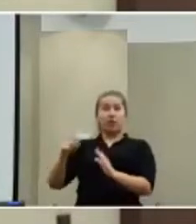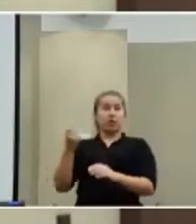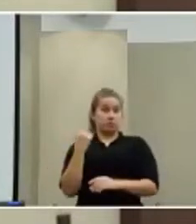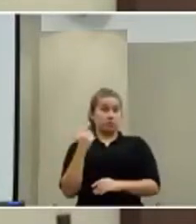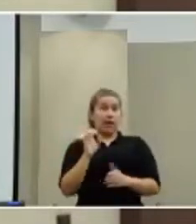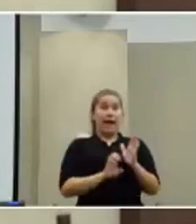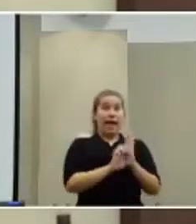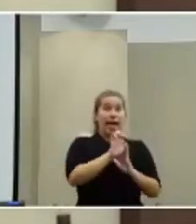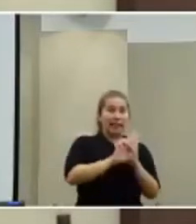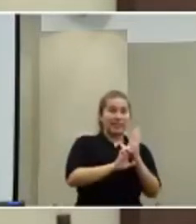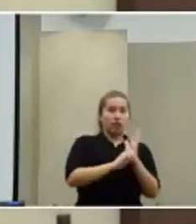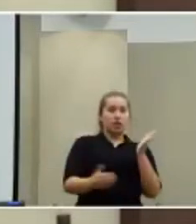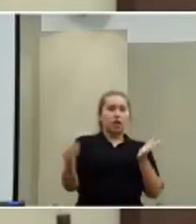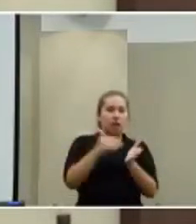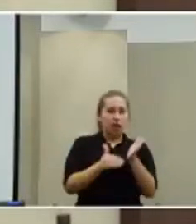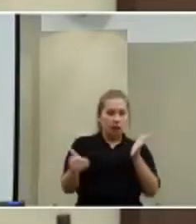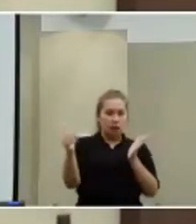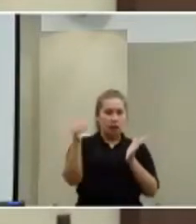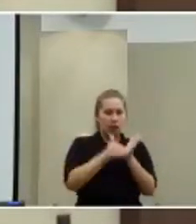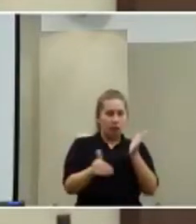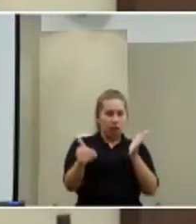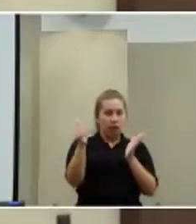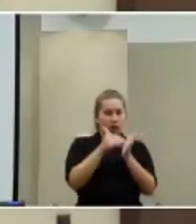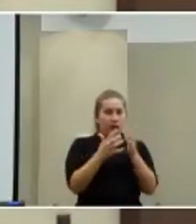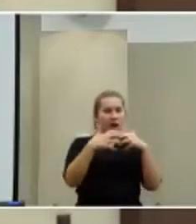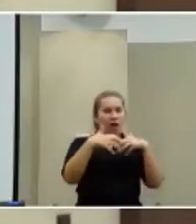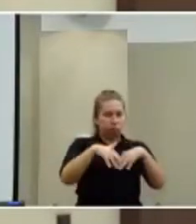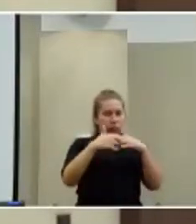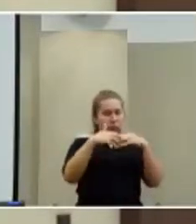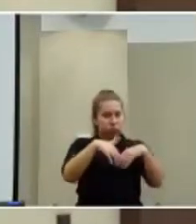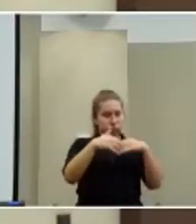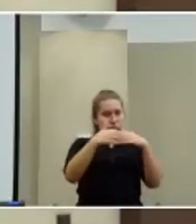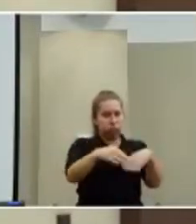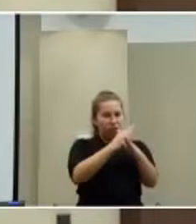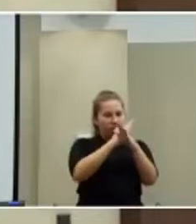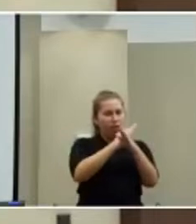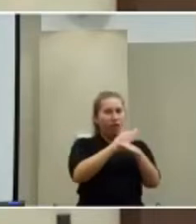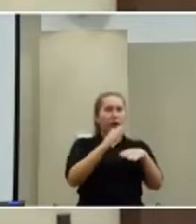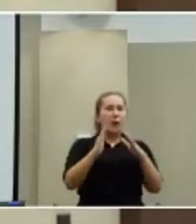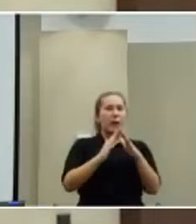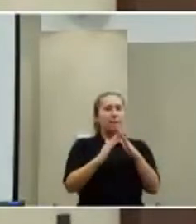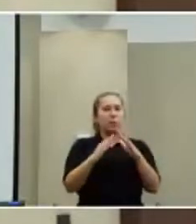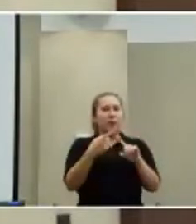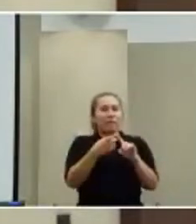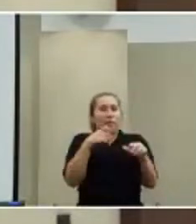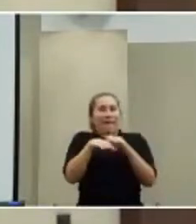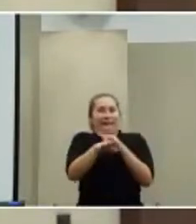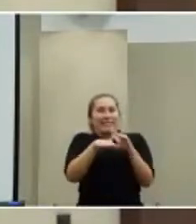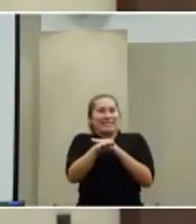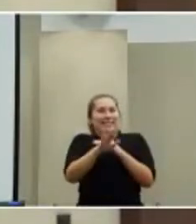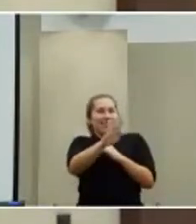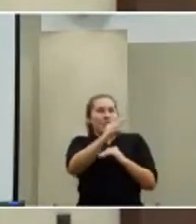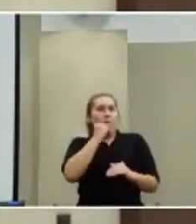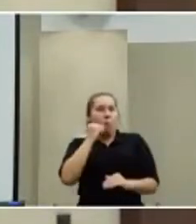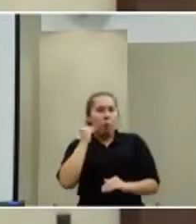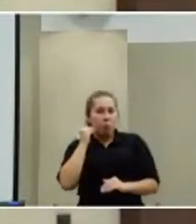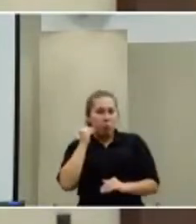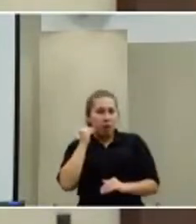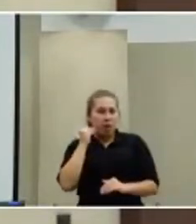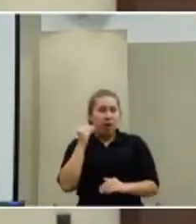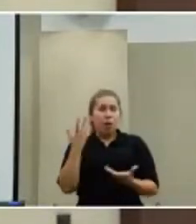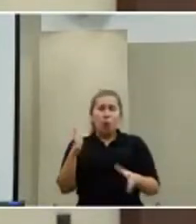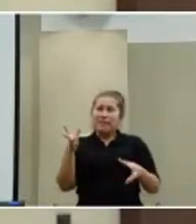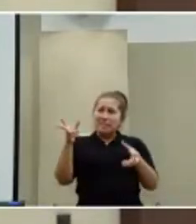elevators routinely break down, prohibiting our community from accessing their units. We have